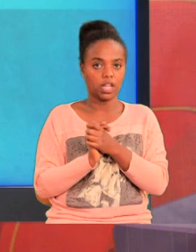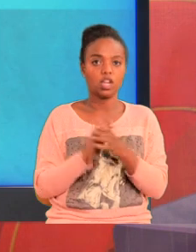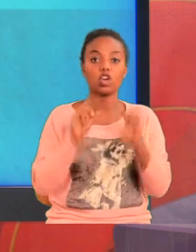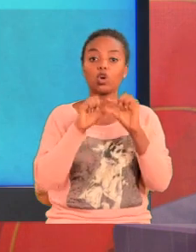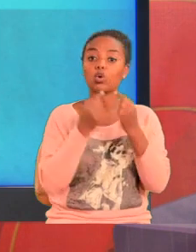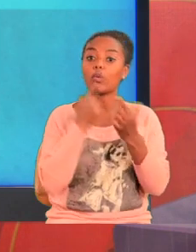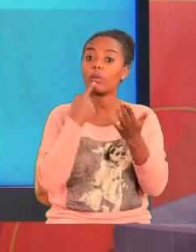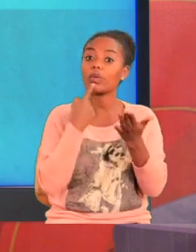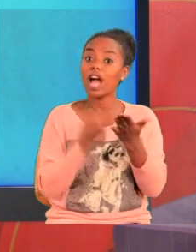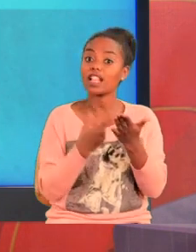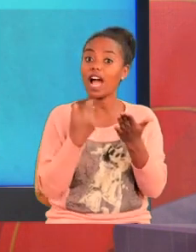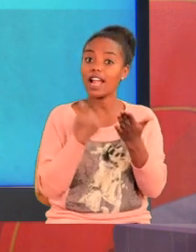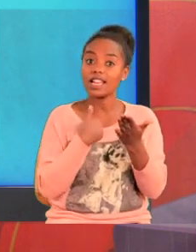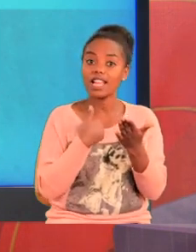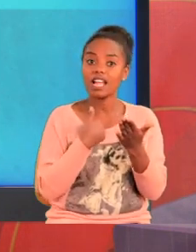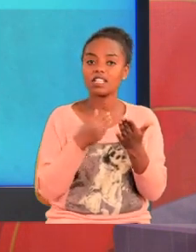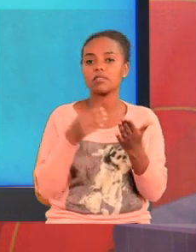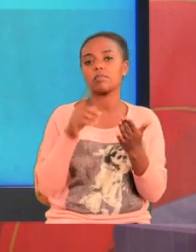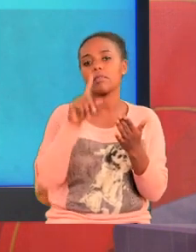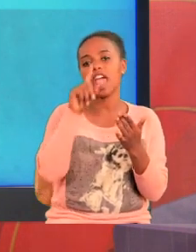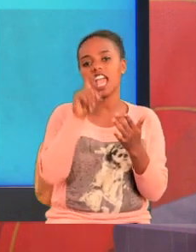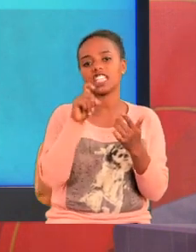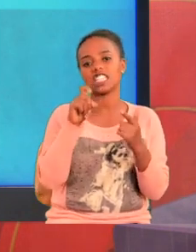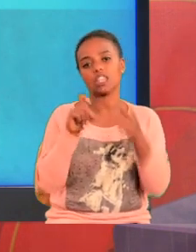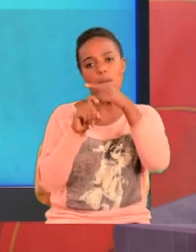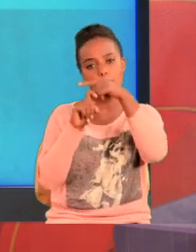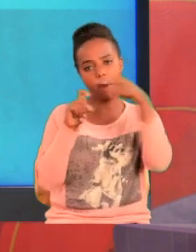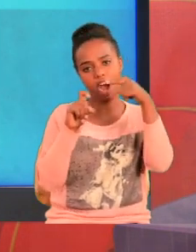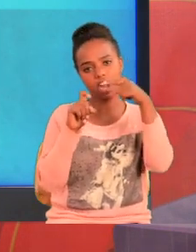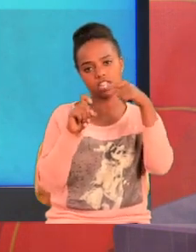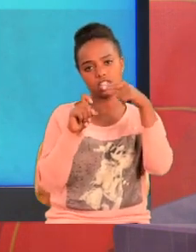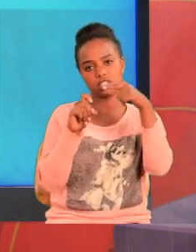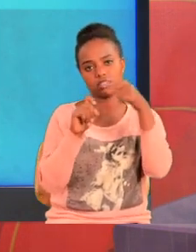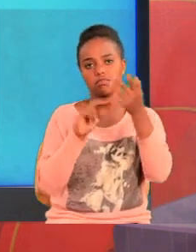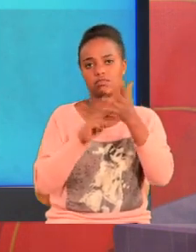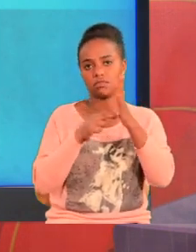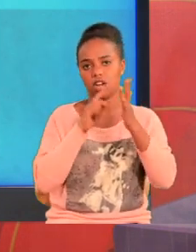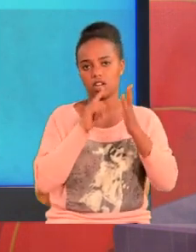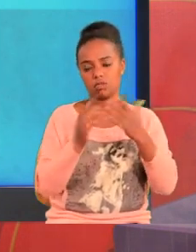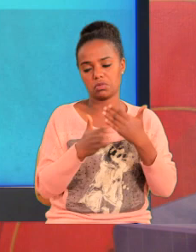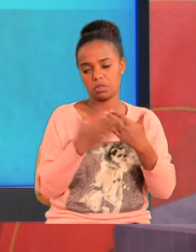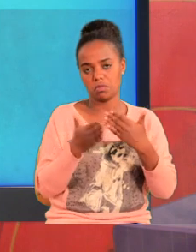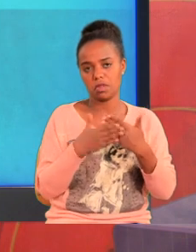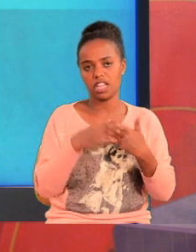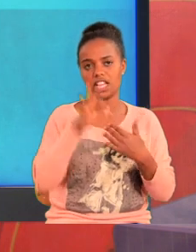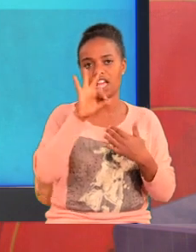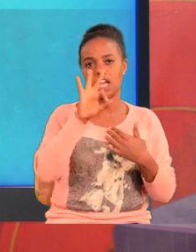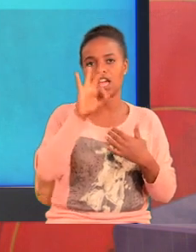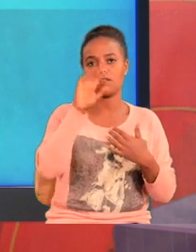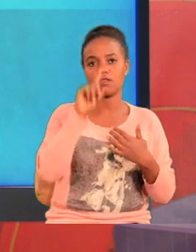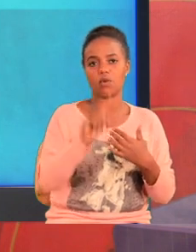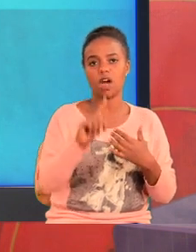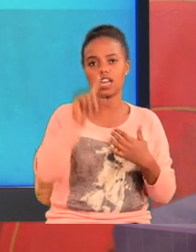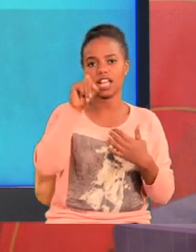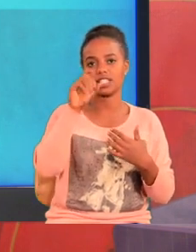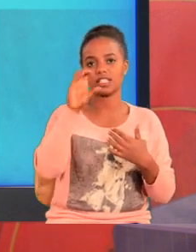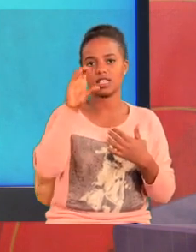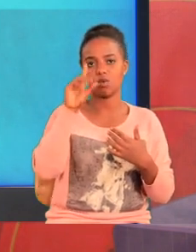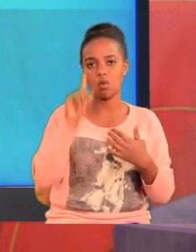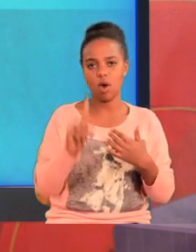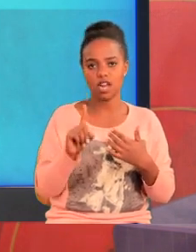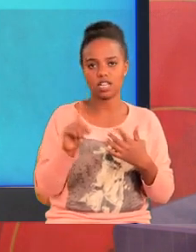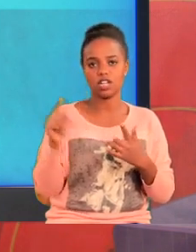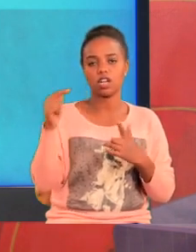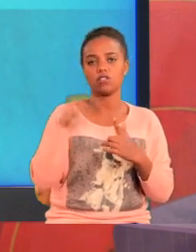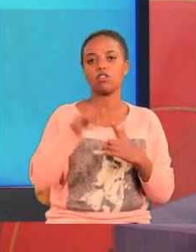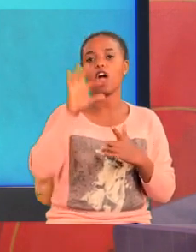the mean is given by this formula. Simply f2 times xc2, it goes on up to